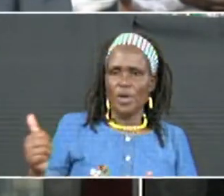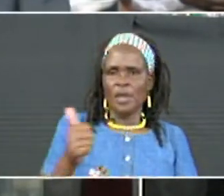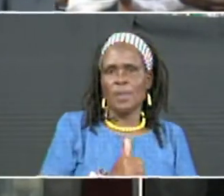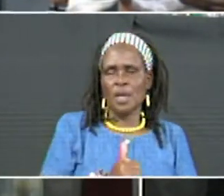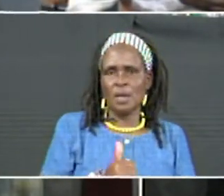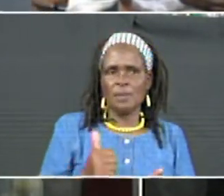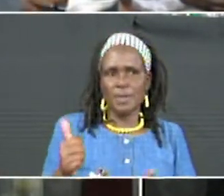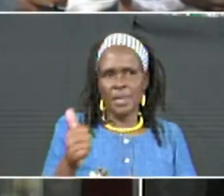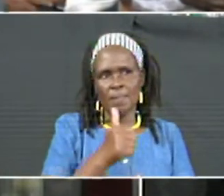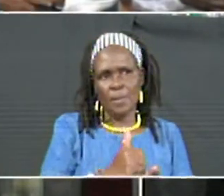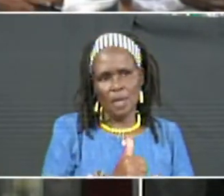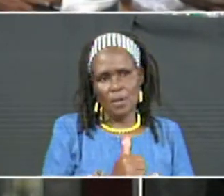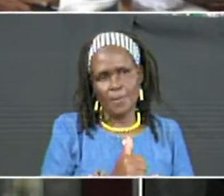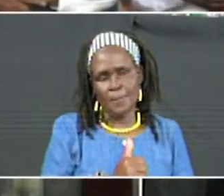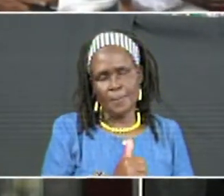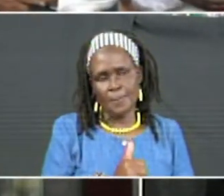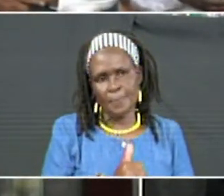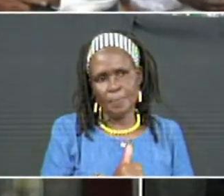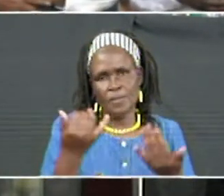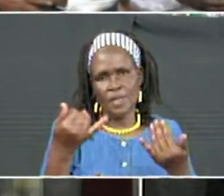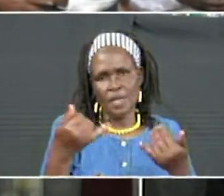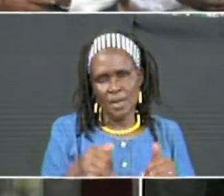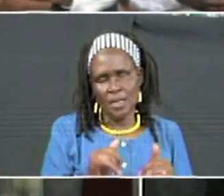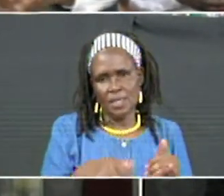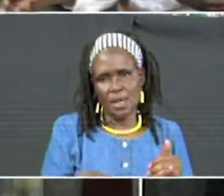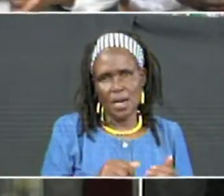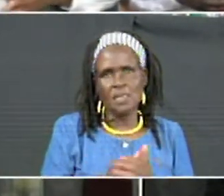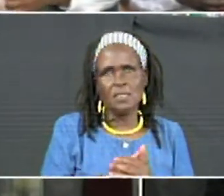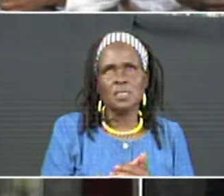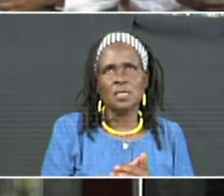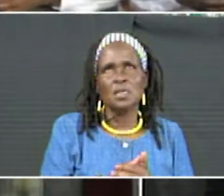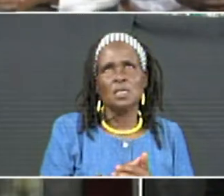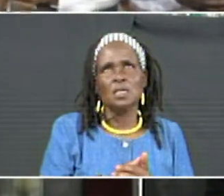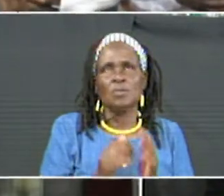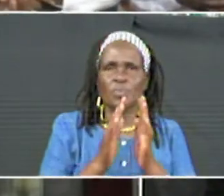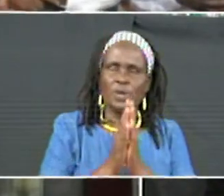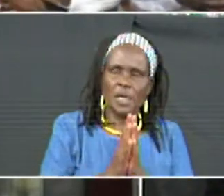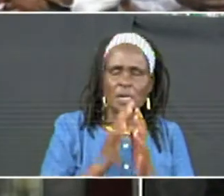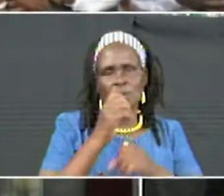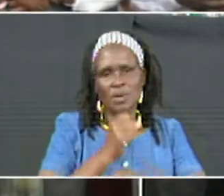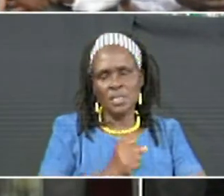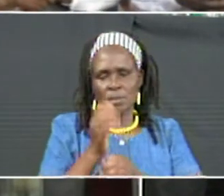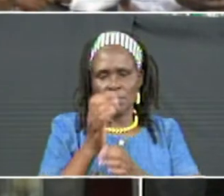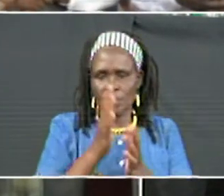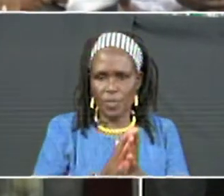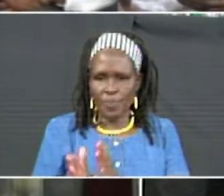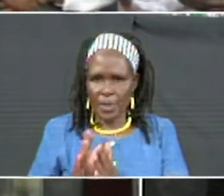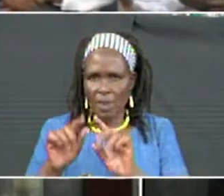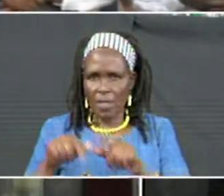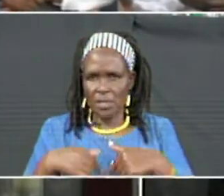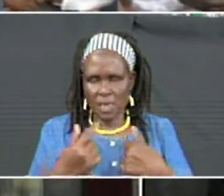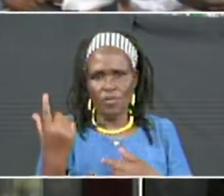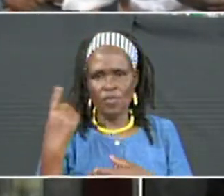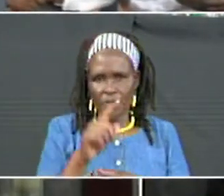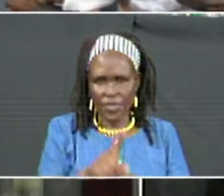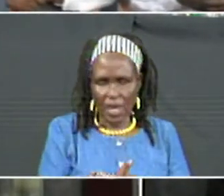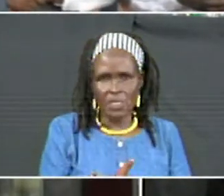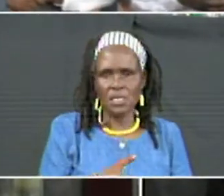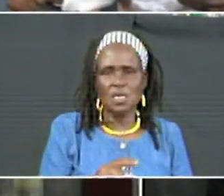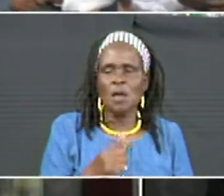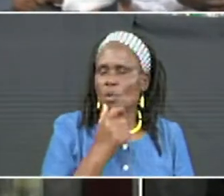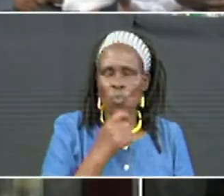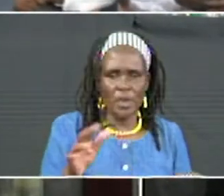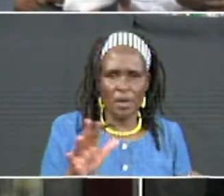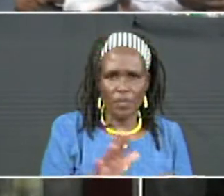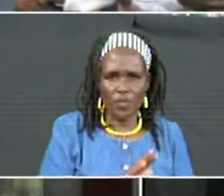Amen. So let's go in faith, trusting and preparing ourselves for that wonderful visitation